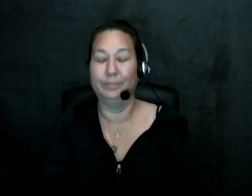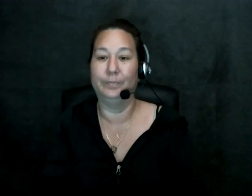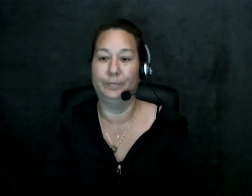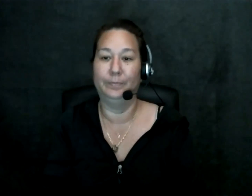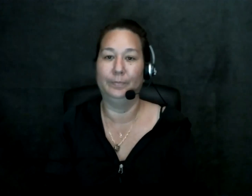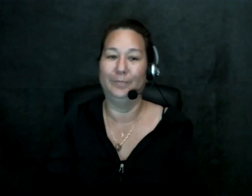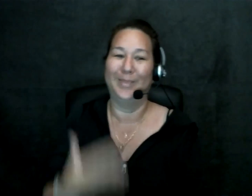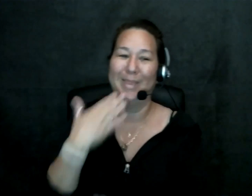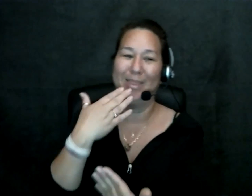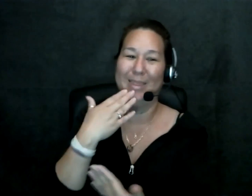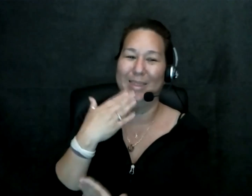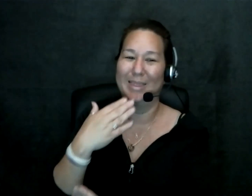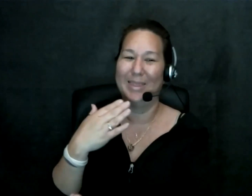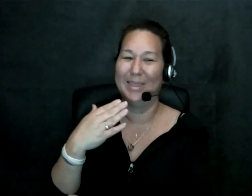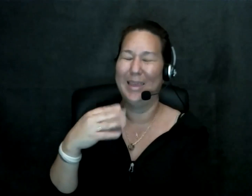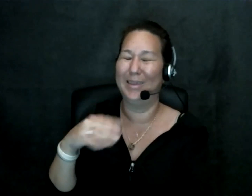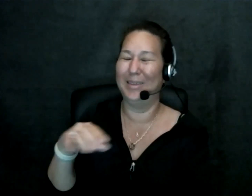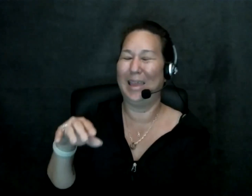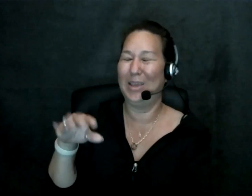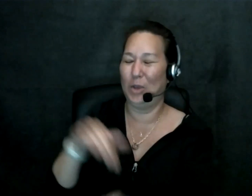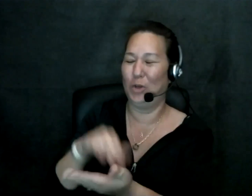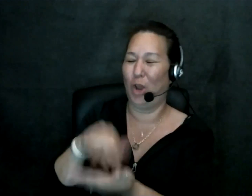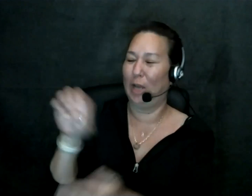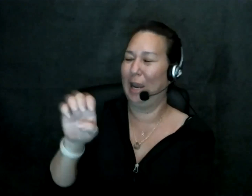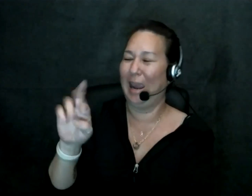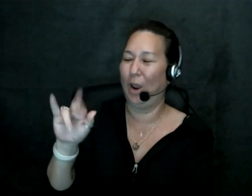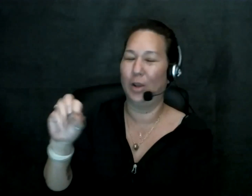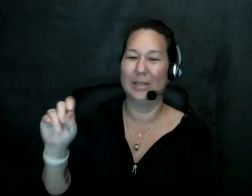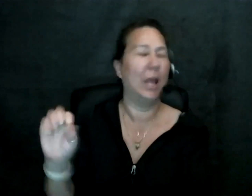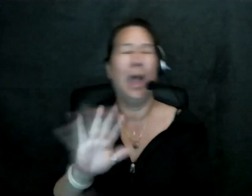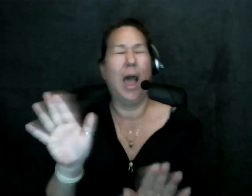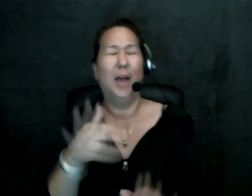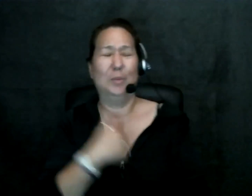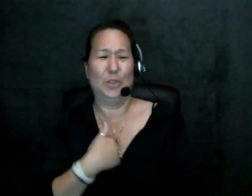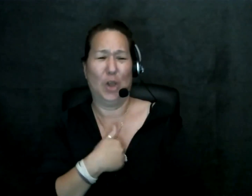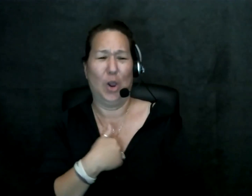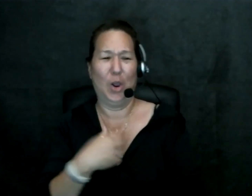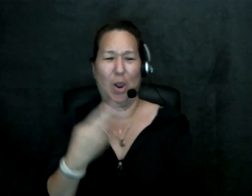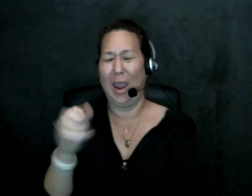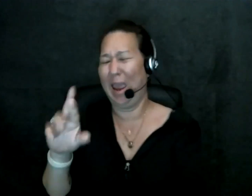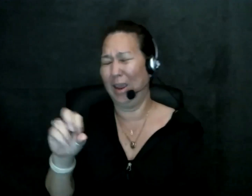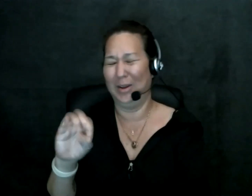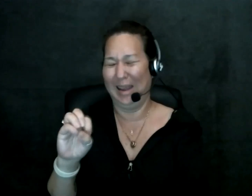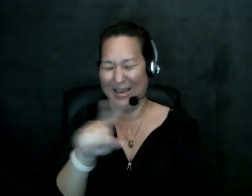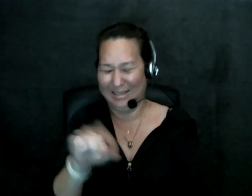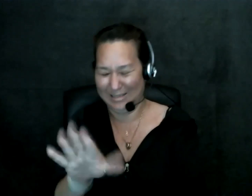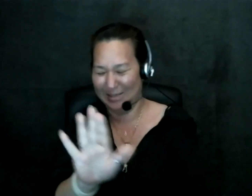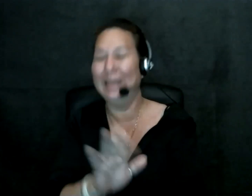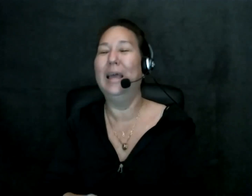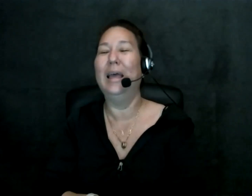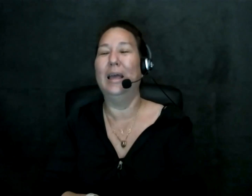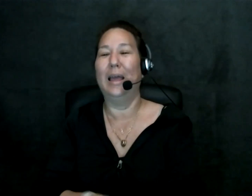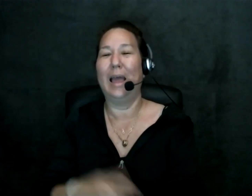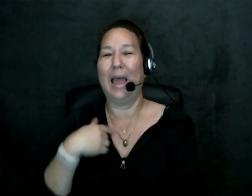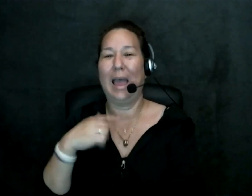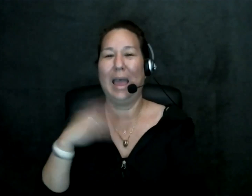Thank you, Dr. Erickson, or Dr. Erickson. Sorry, I was reading Lisa's name. Dr. Hernandez. I just promoted Lisa Erickson, who is